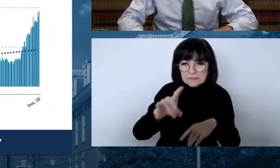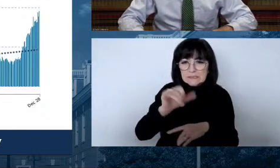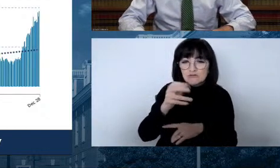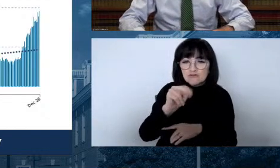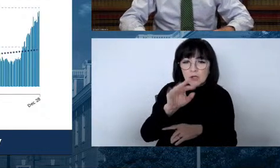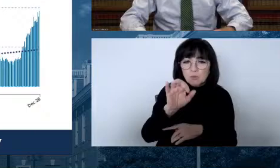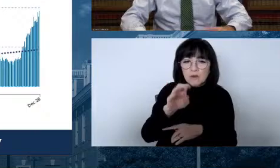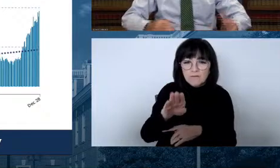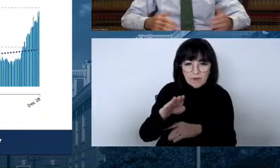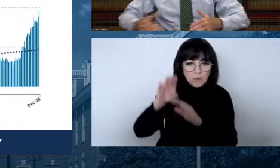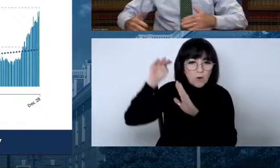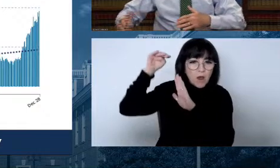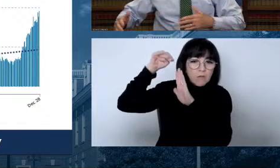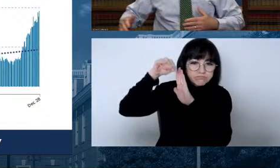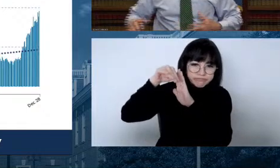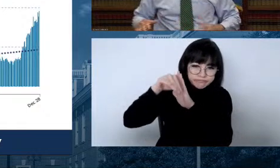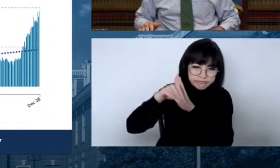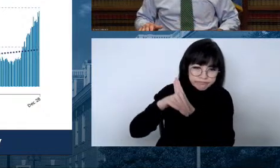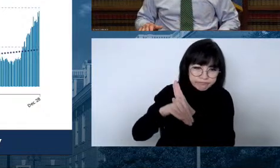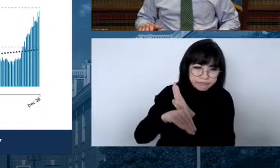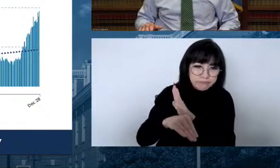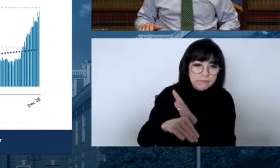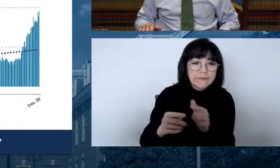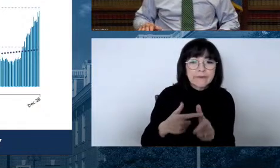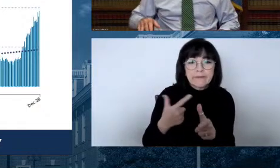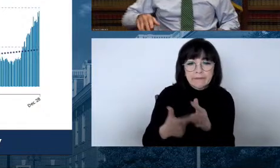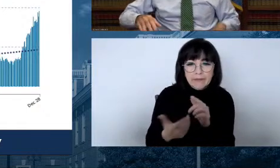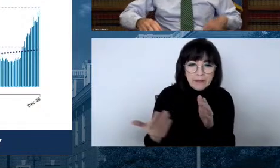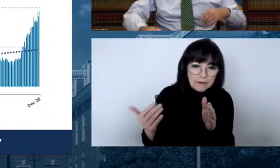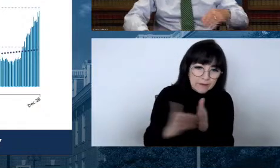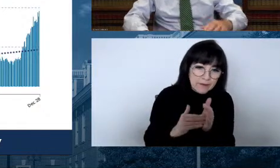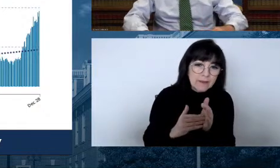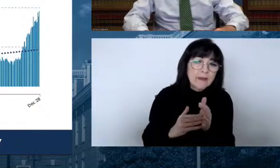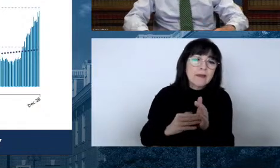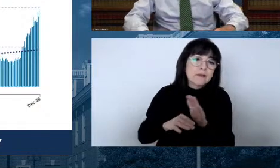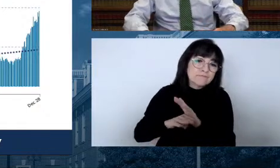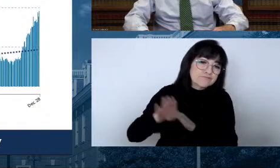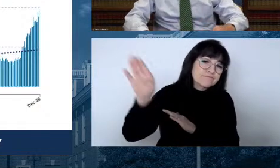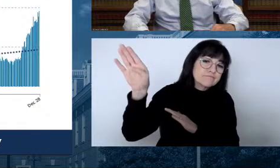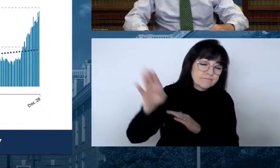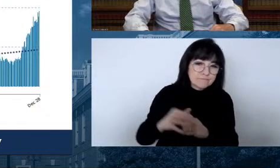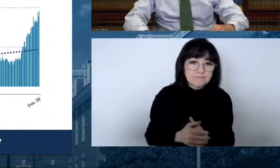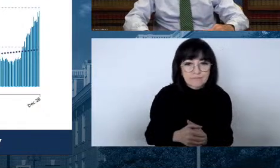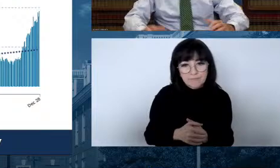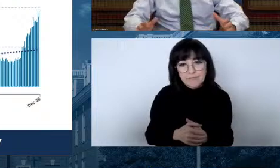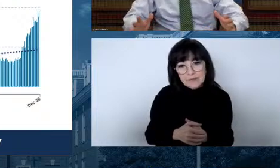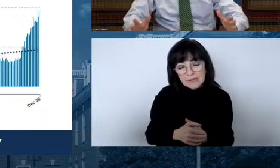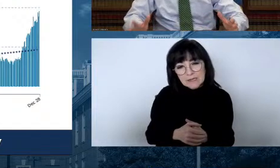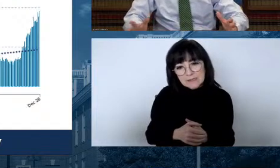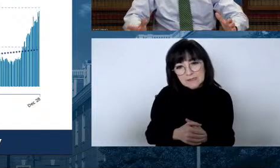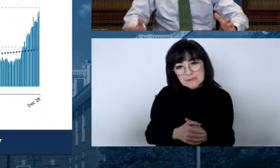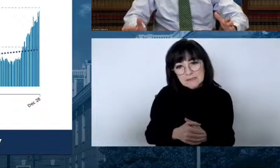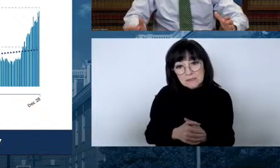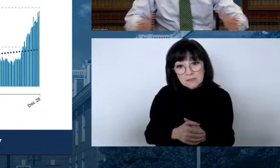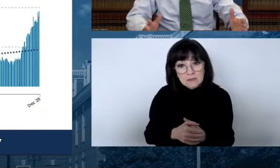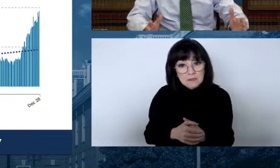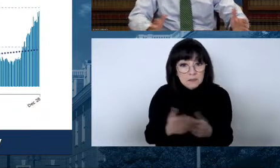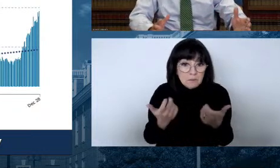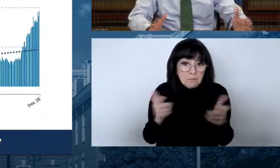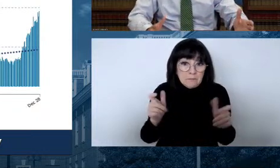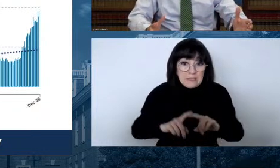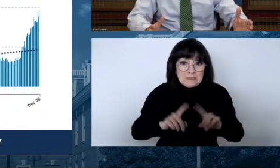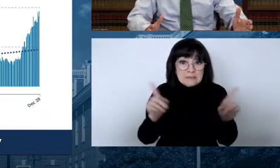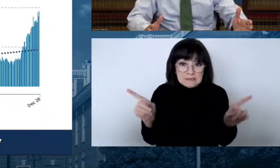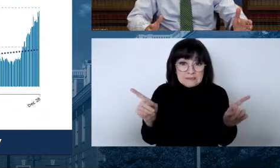February, and then the roller coaster as we see it now. We came off a little bit. There's a big difference between where we